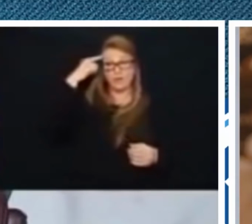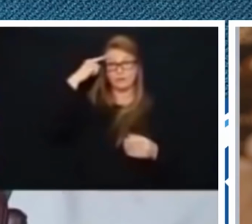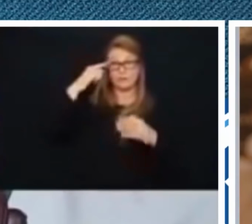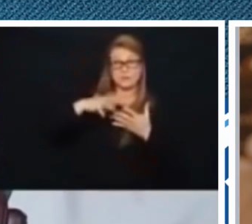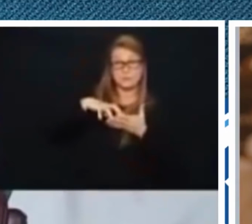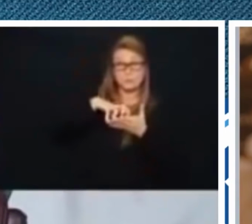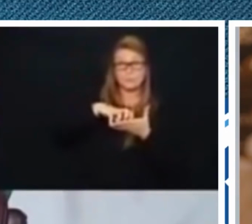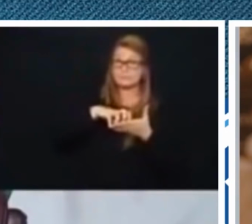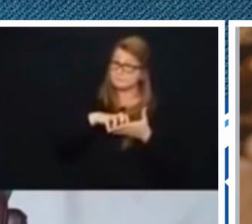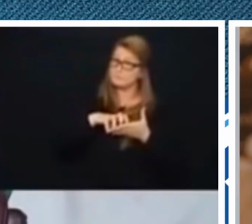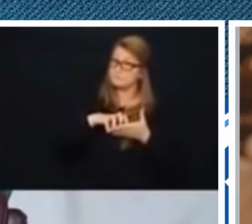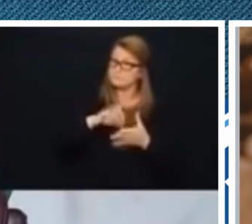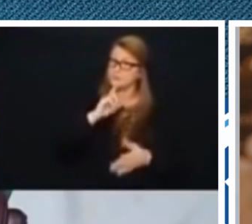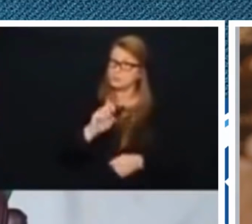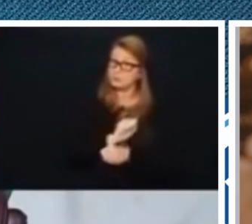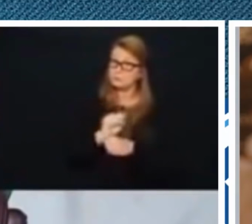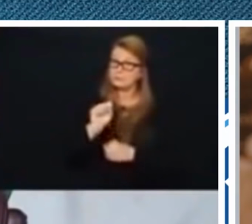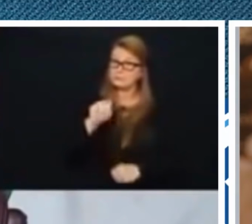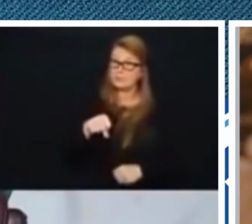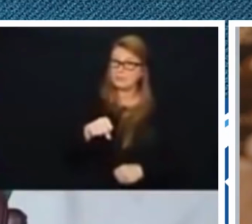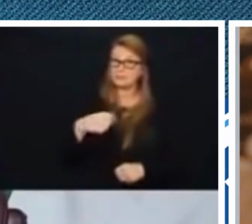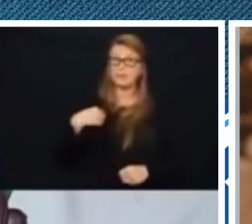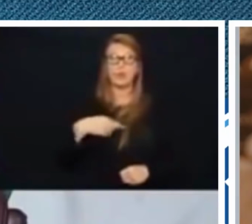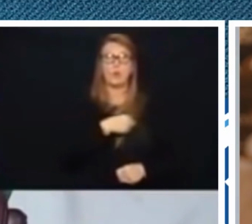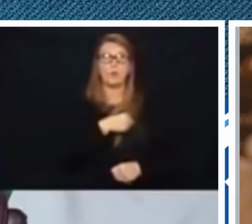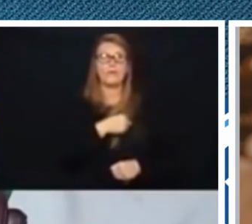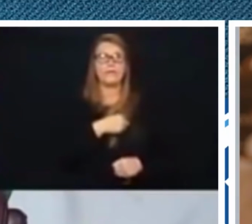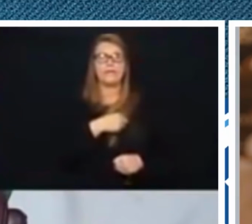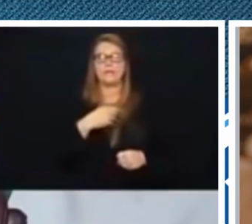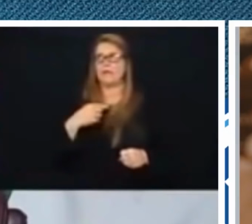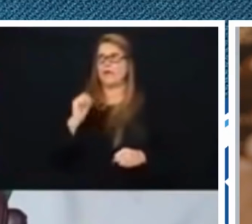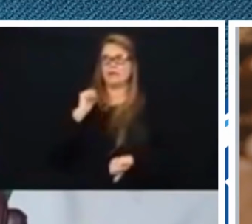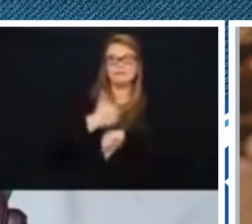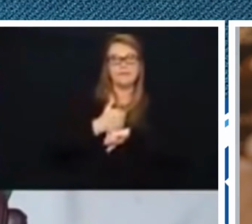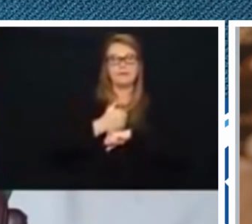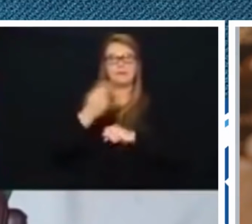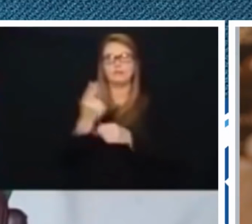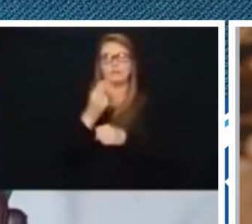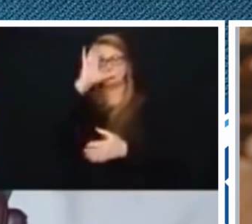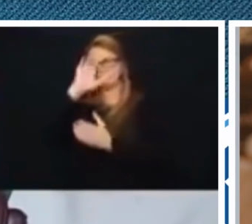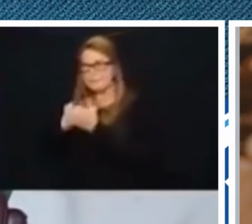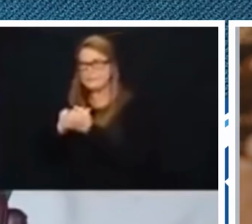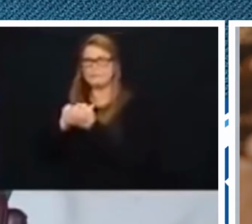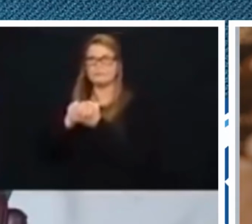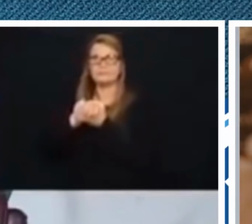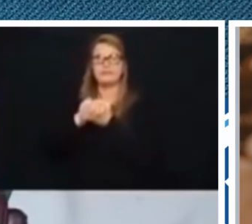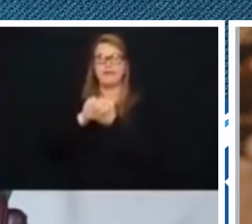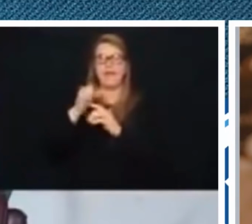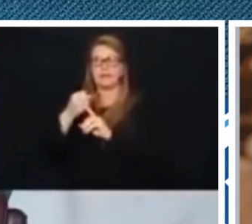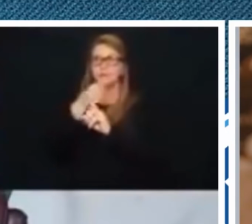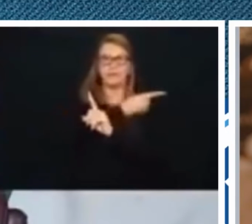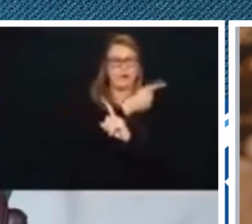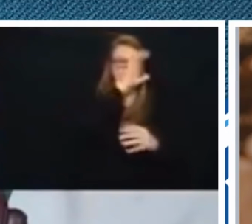yourself. We have made this country what it is today by our beliefs, and absolutely to deviate away from